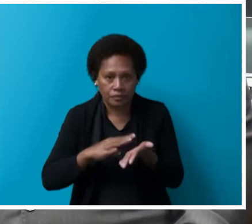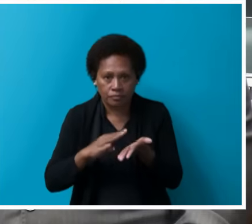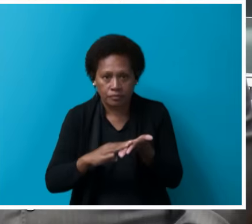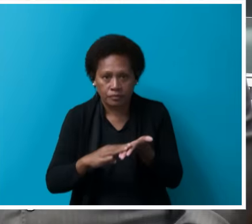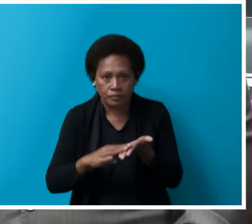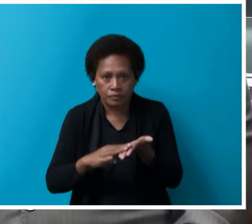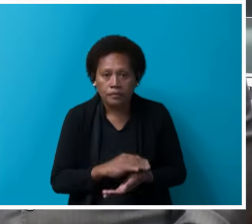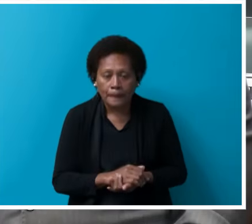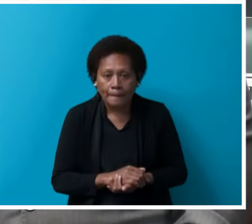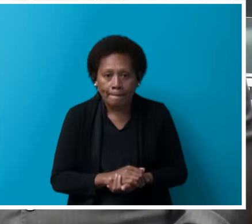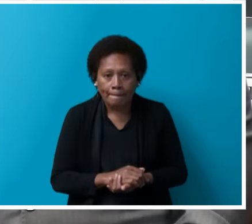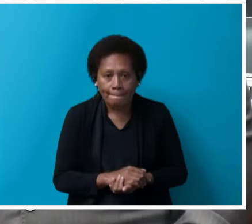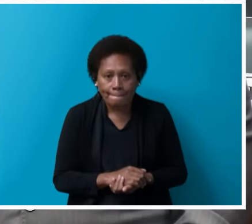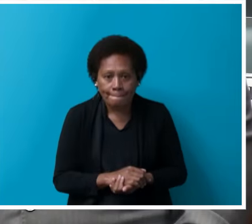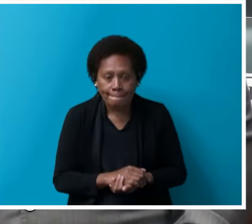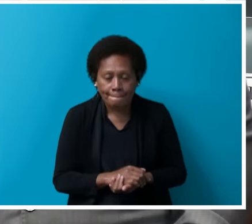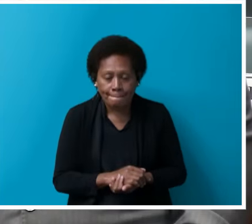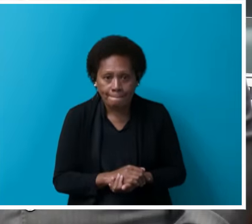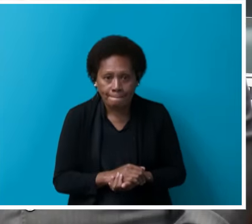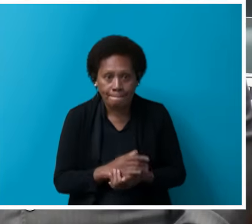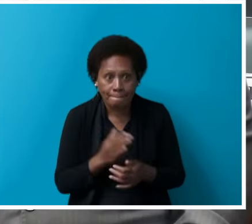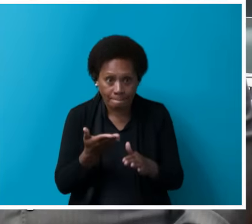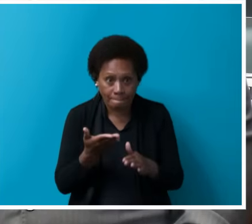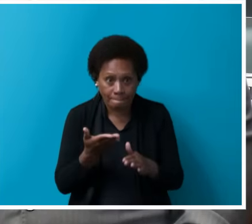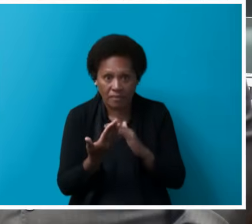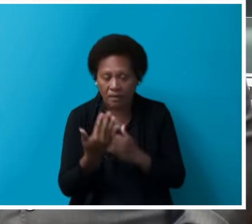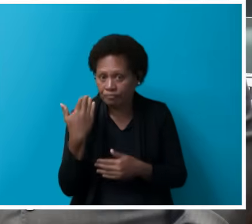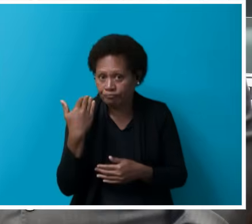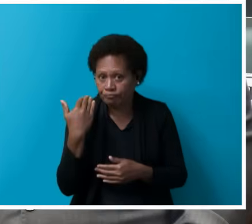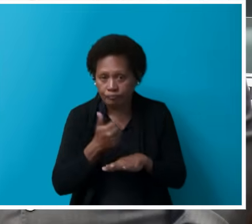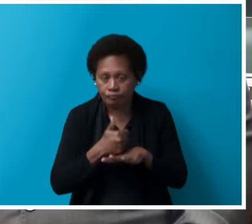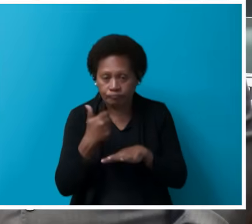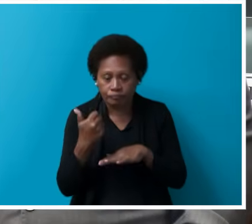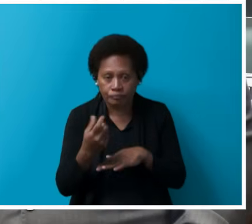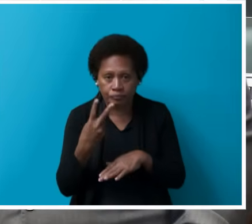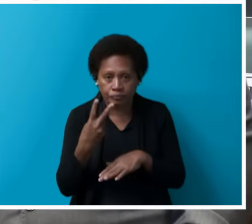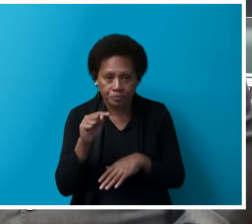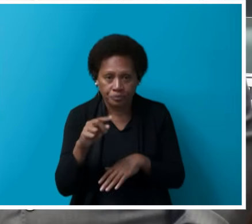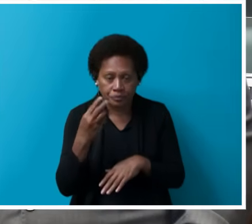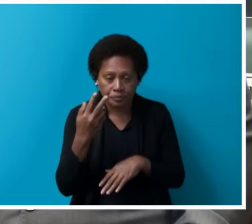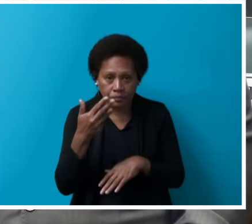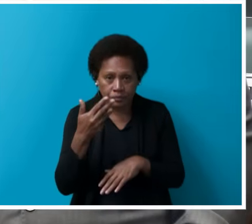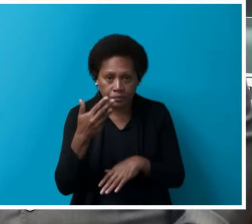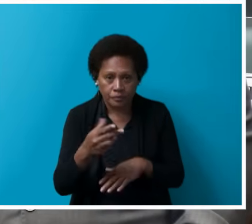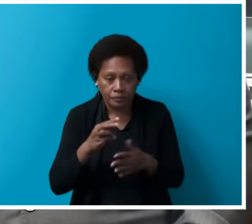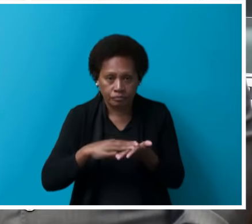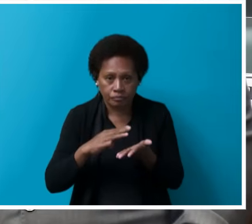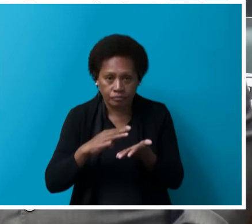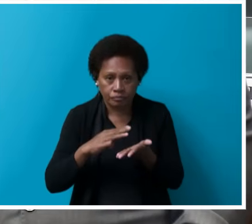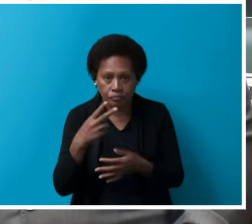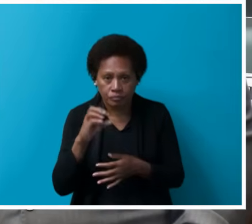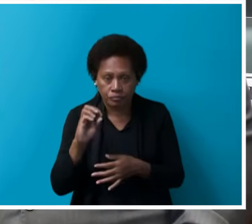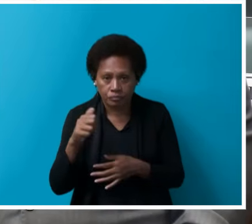However, under the previous government, debt increased from 2.8 billion in 2006